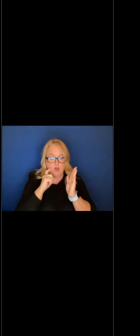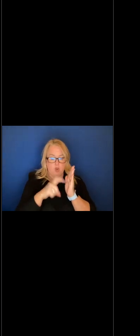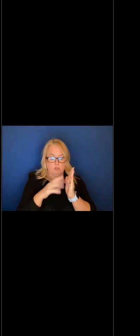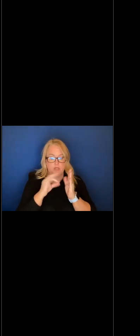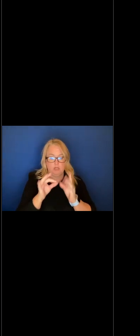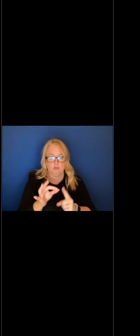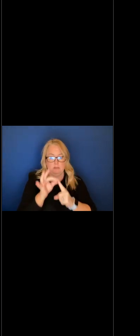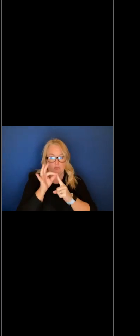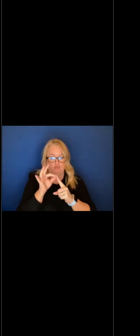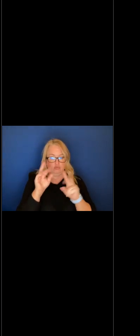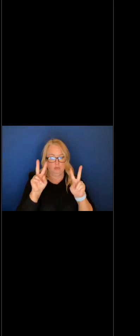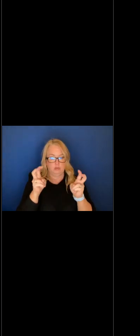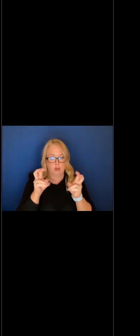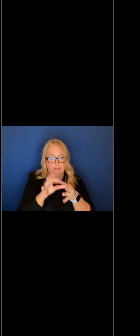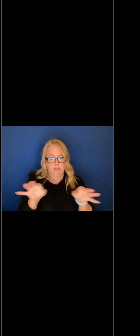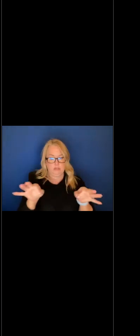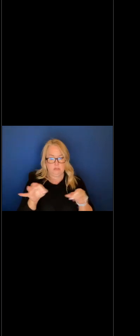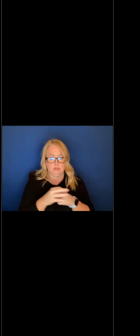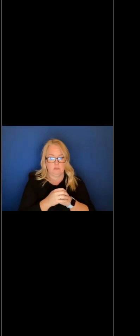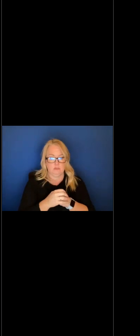topics.